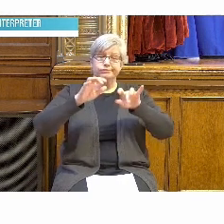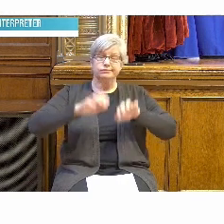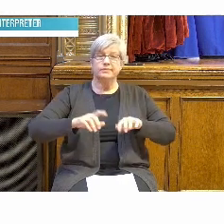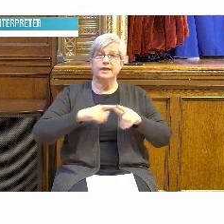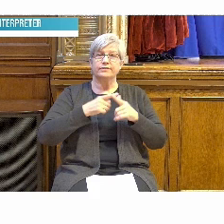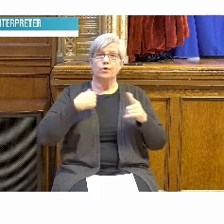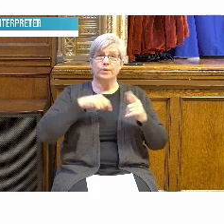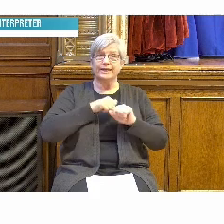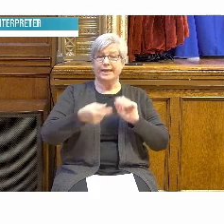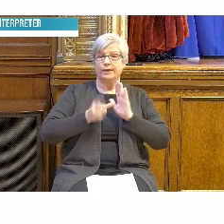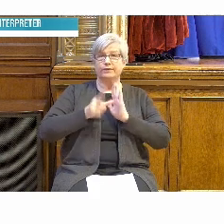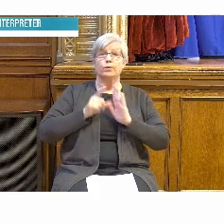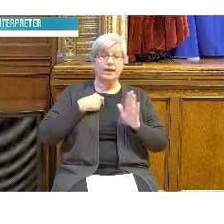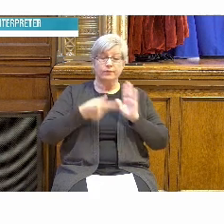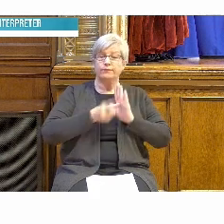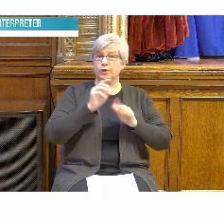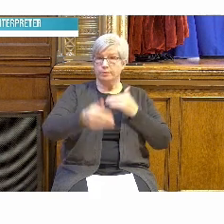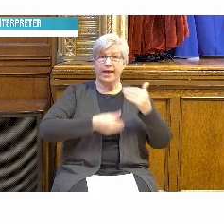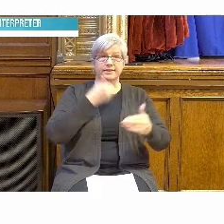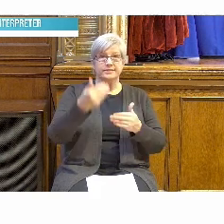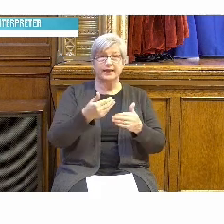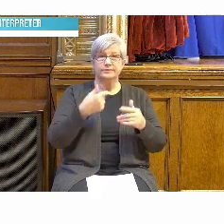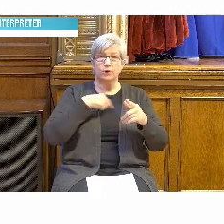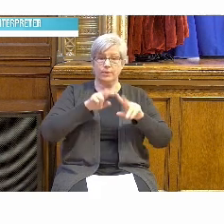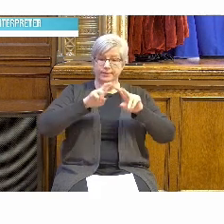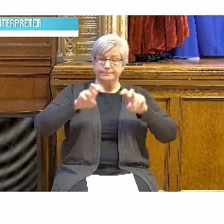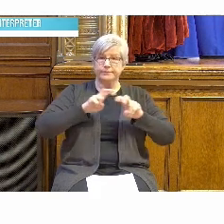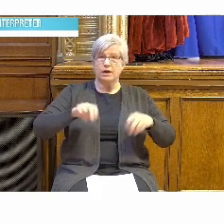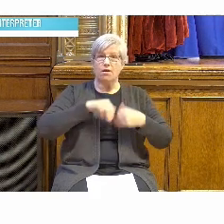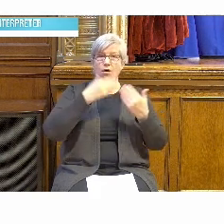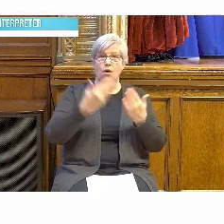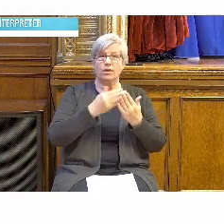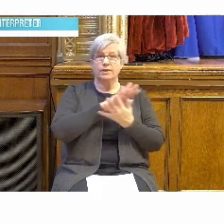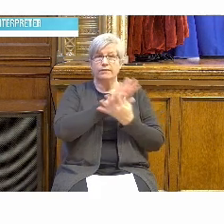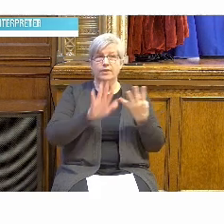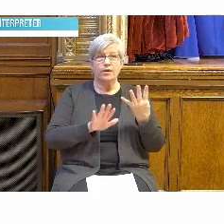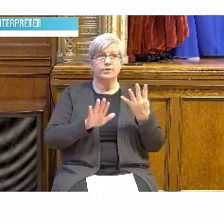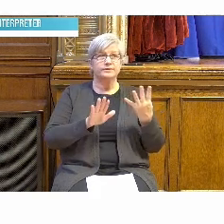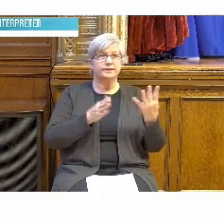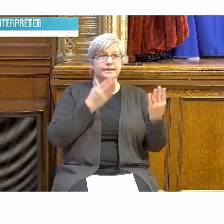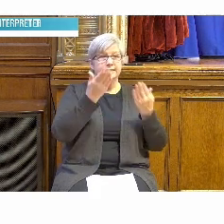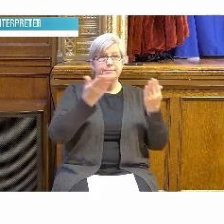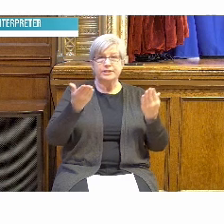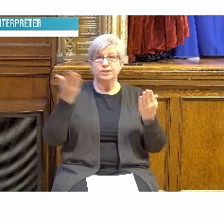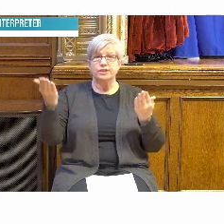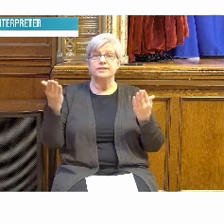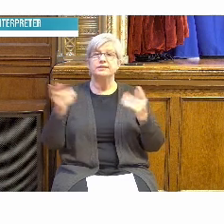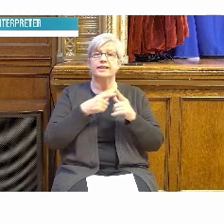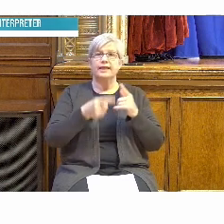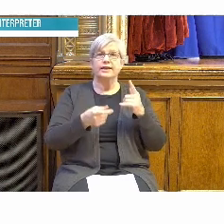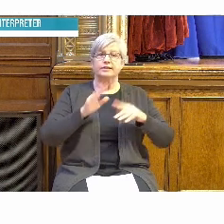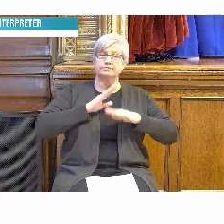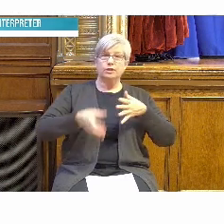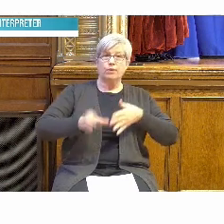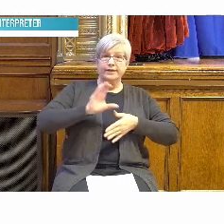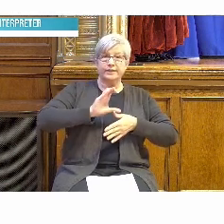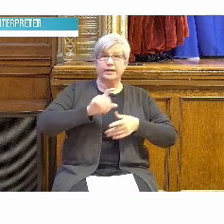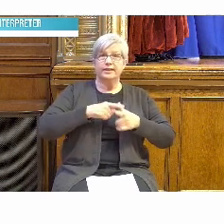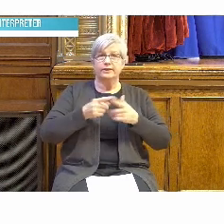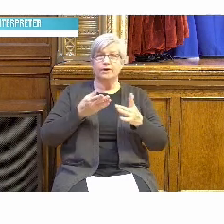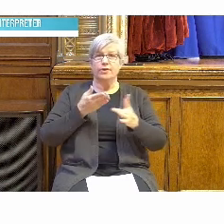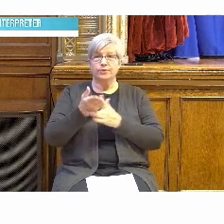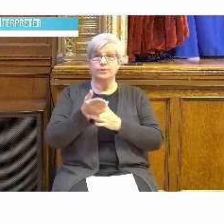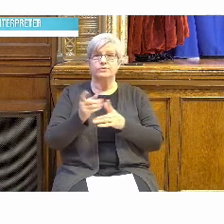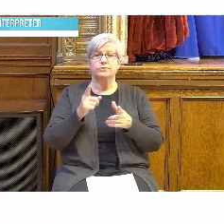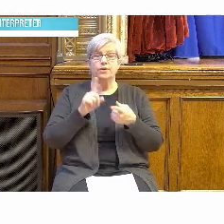we have a review process where we look at all of those submittals and the criteria and go through that.